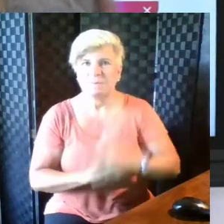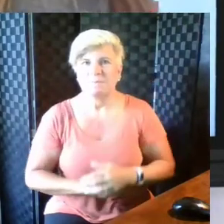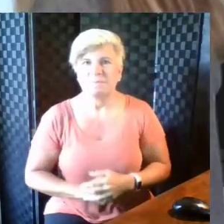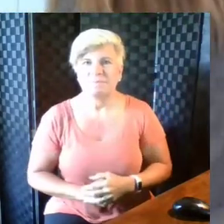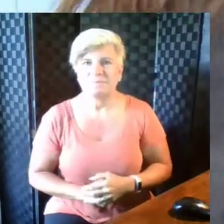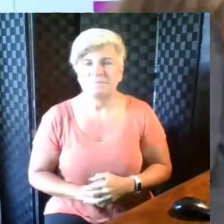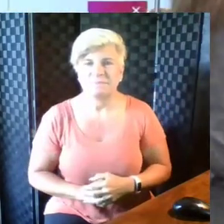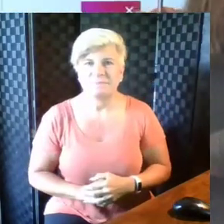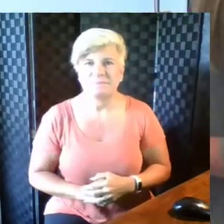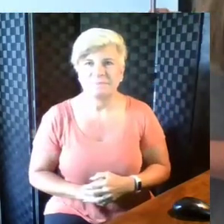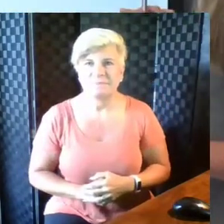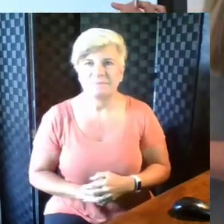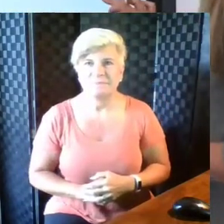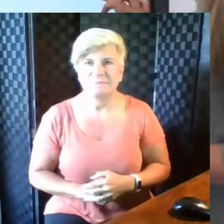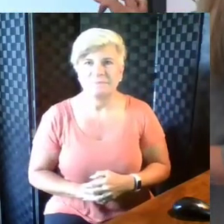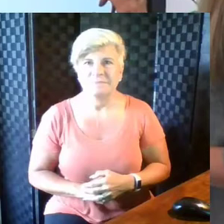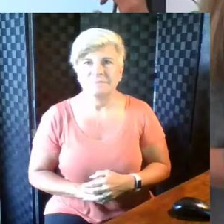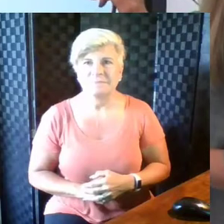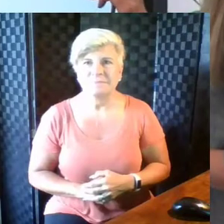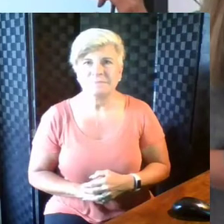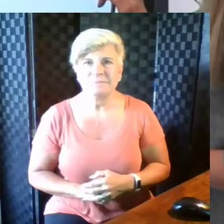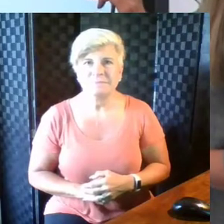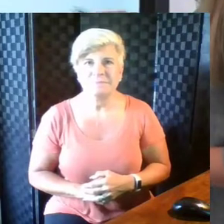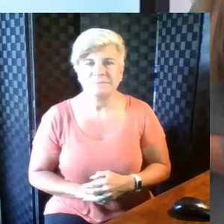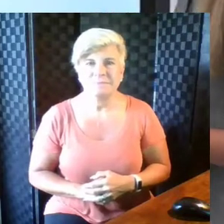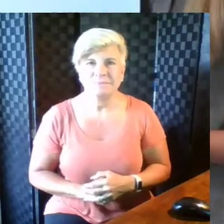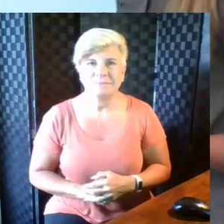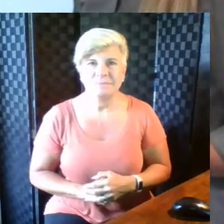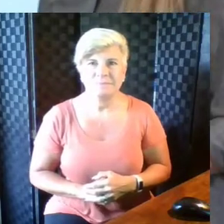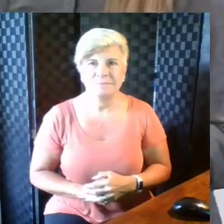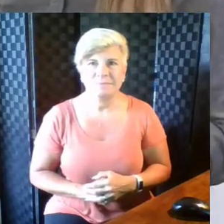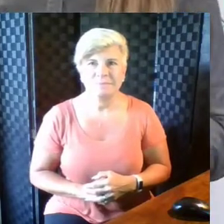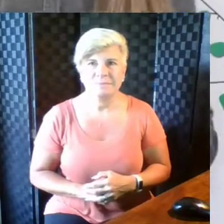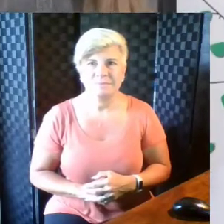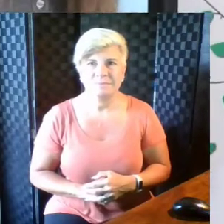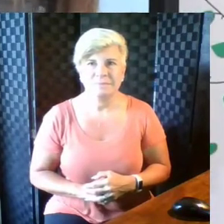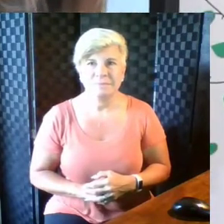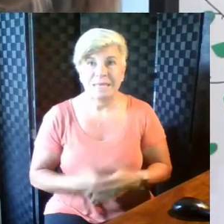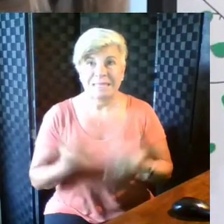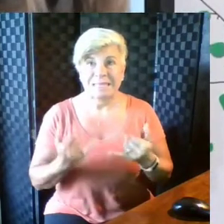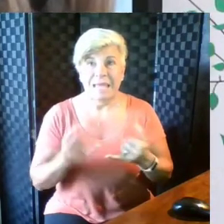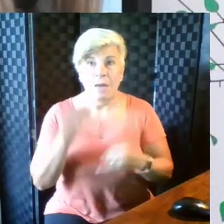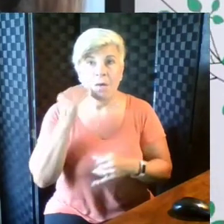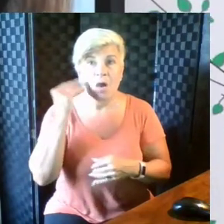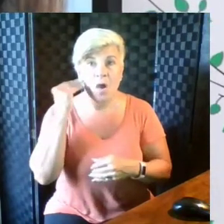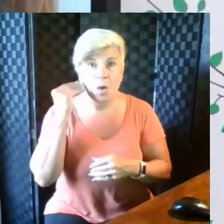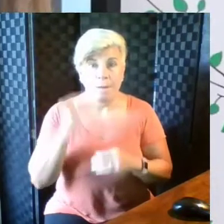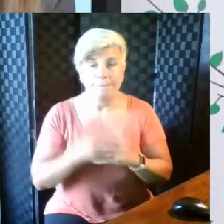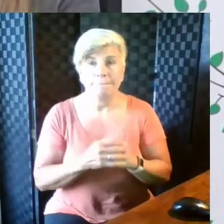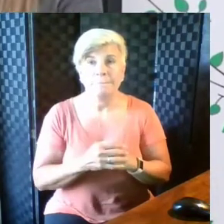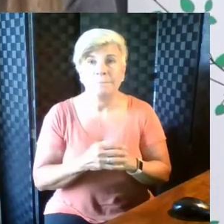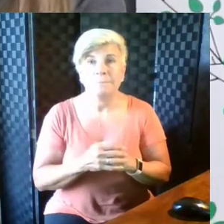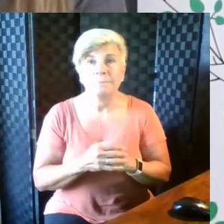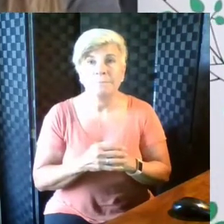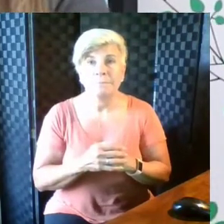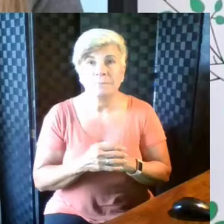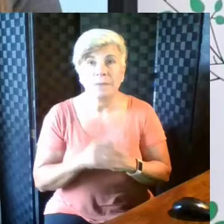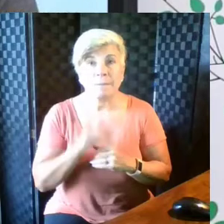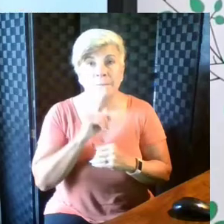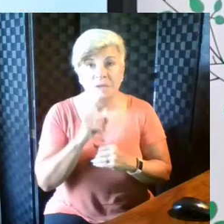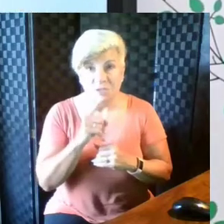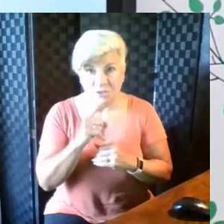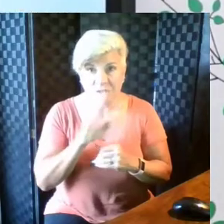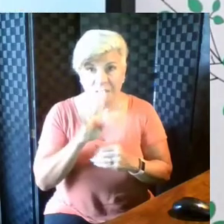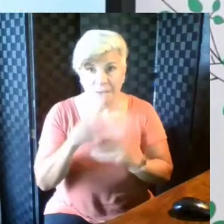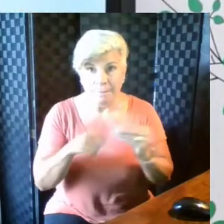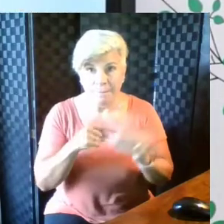Okay, let's jump into what we can do at home. More to explore. I want to make sure I talk to you